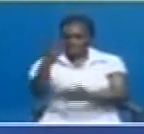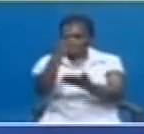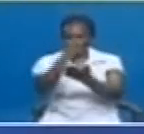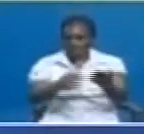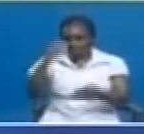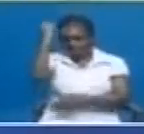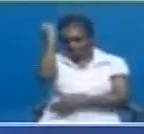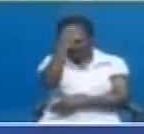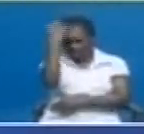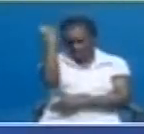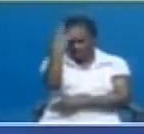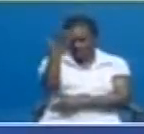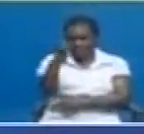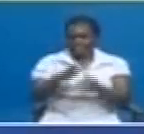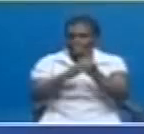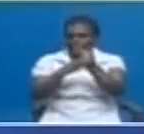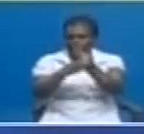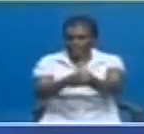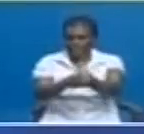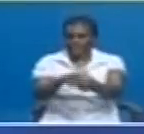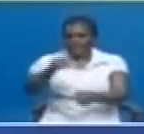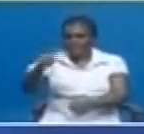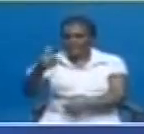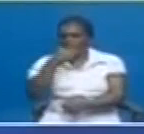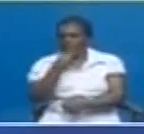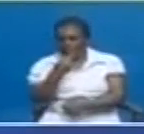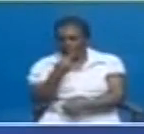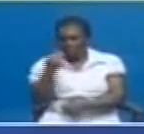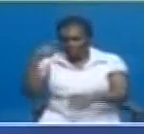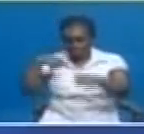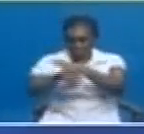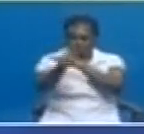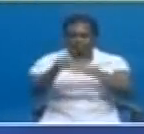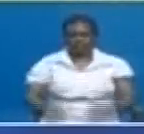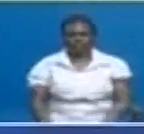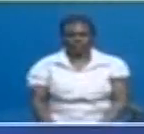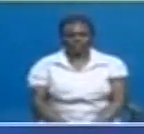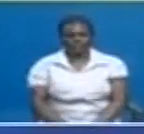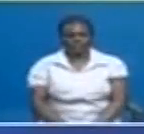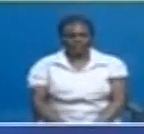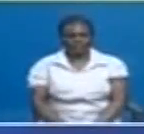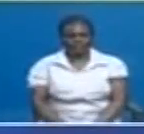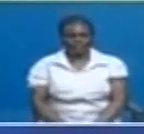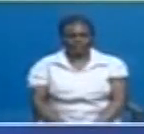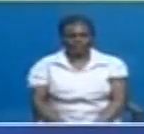Bandari striker Shaban Kenga gave his side the lead after FC goalkeeper fumbled with the ball.